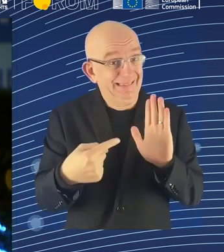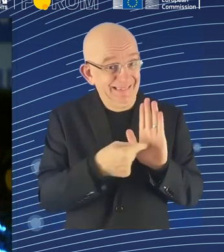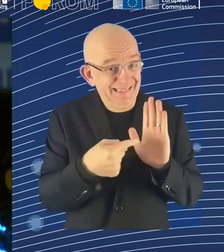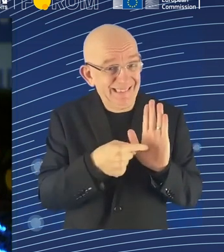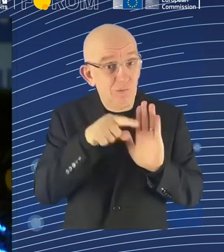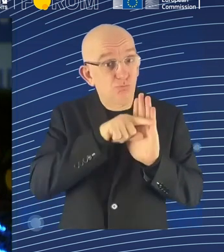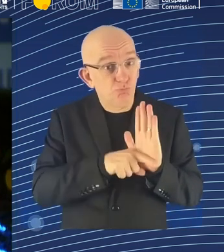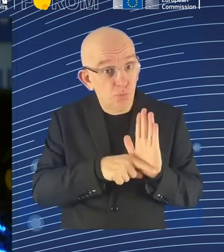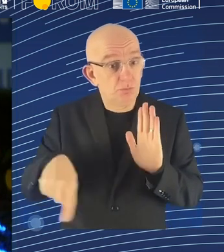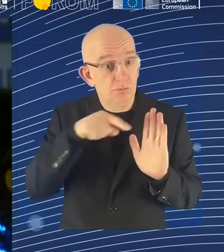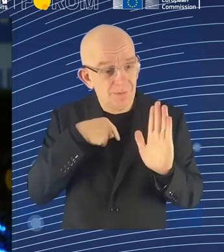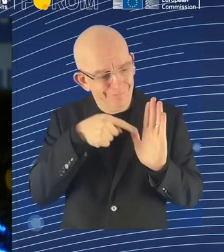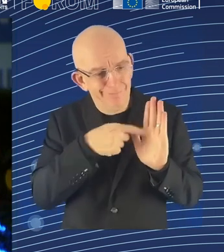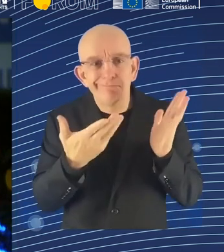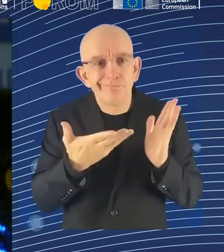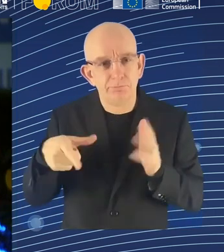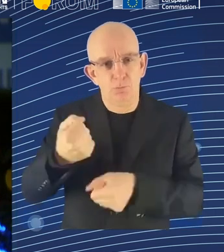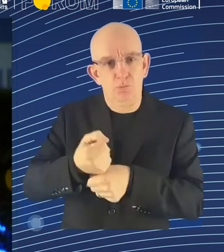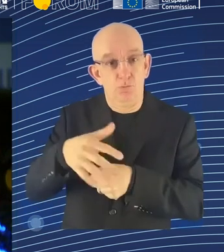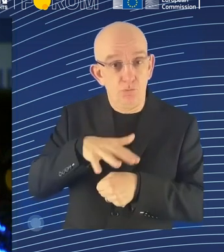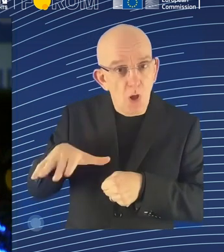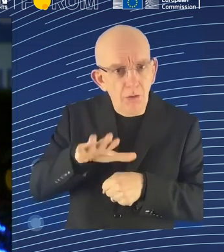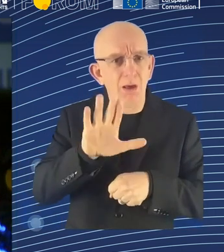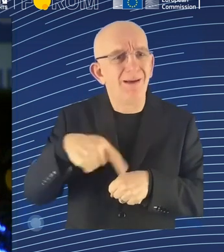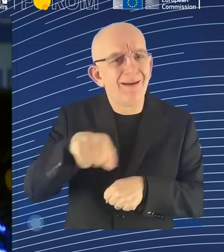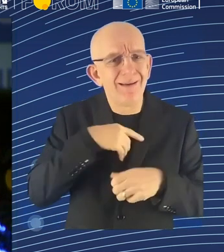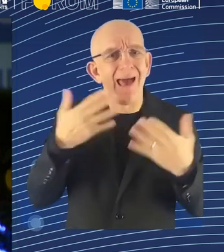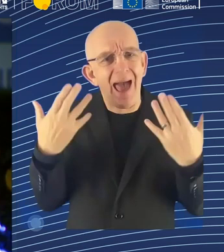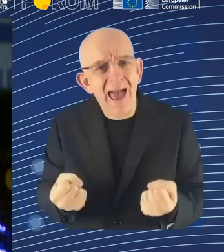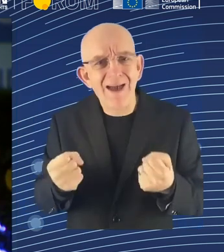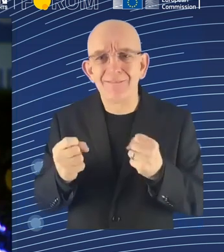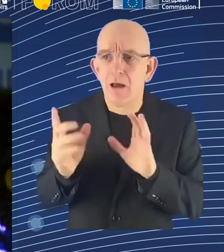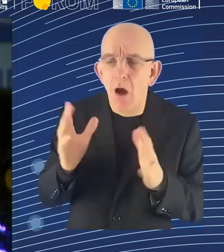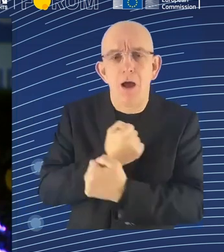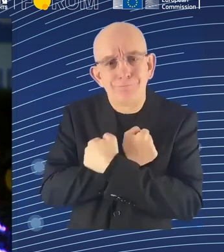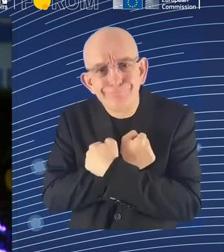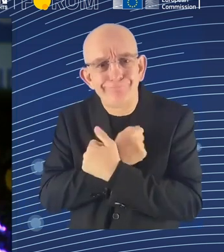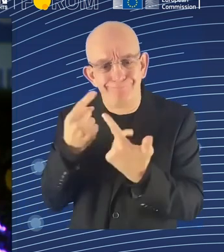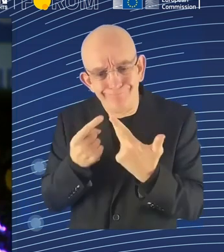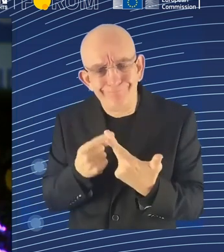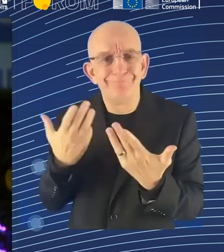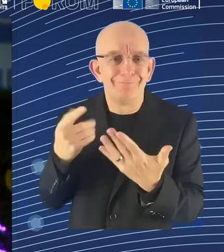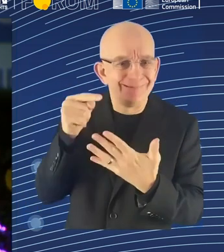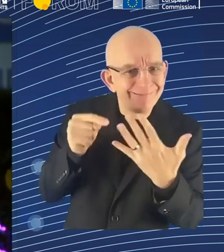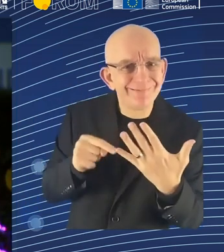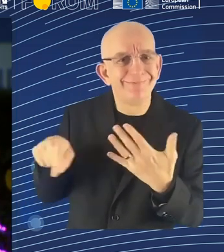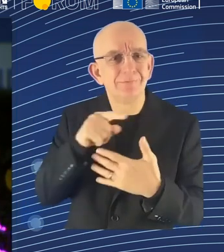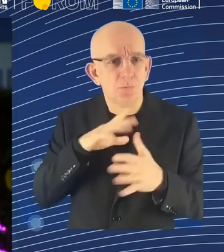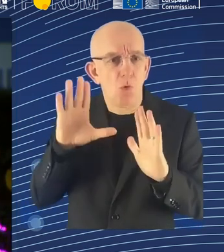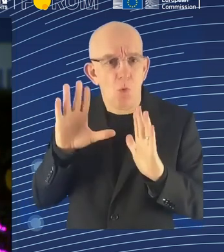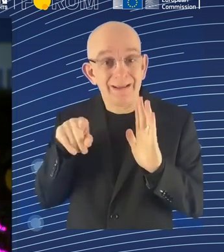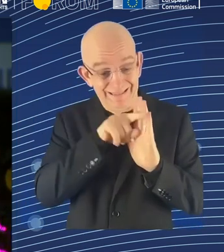these rules not only don't disappear, but are strengthened. And that's why artificial intelligence is also a tremendous